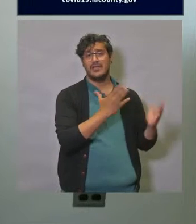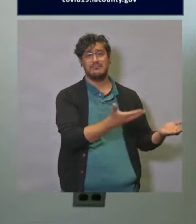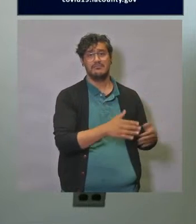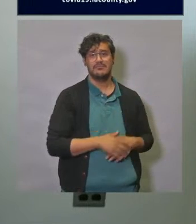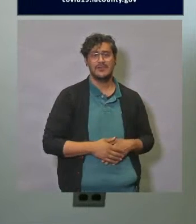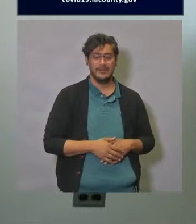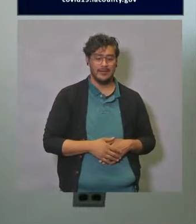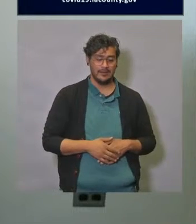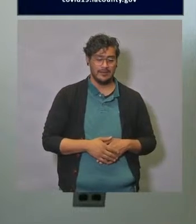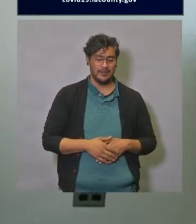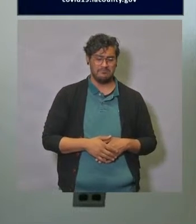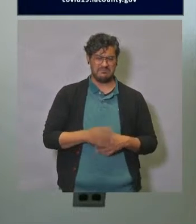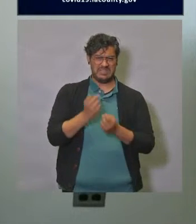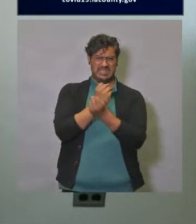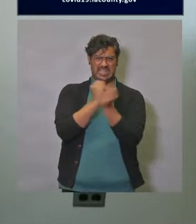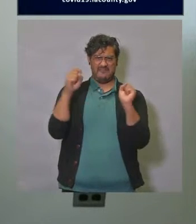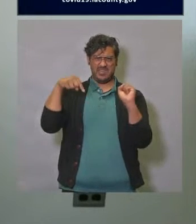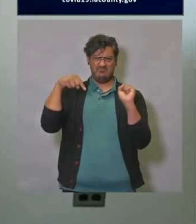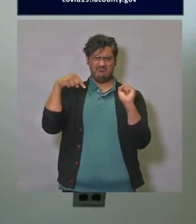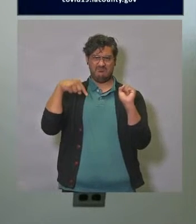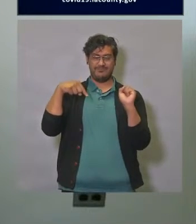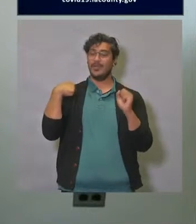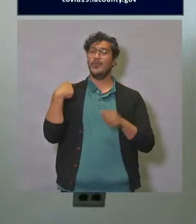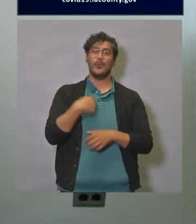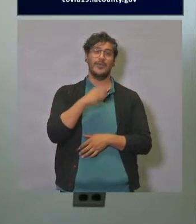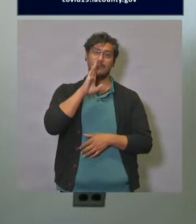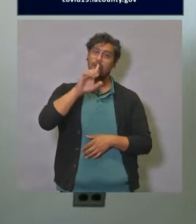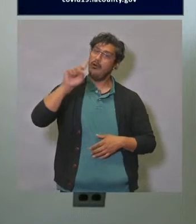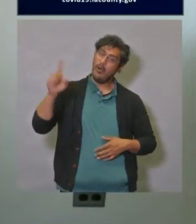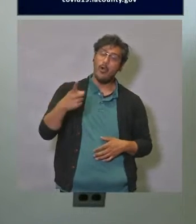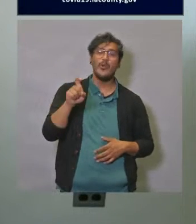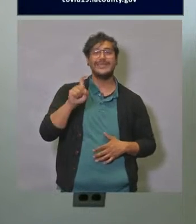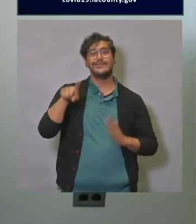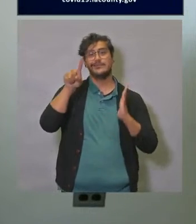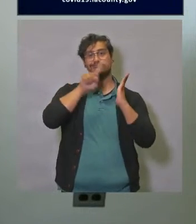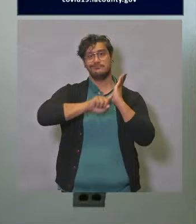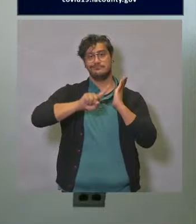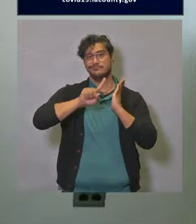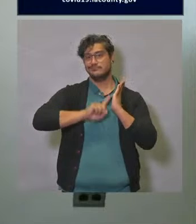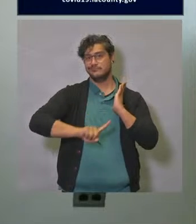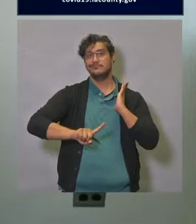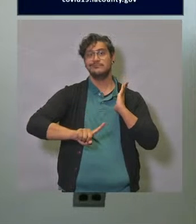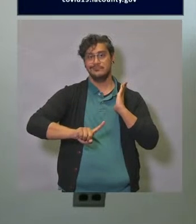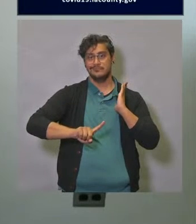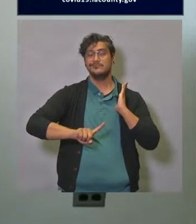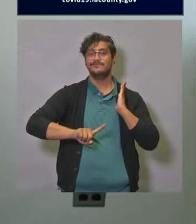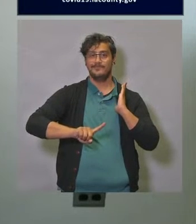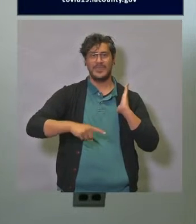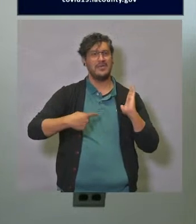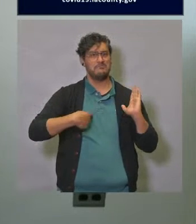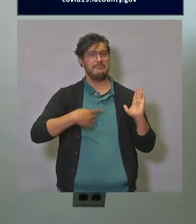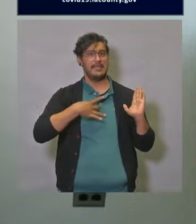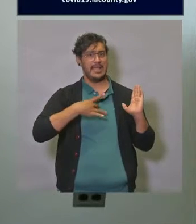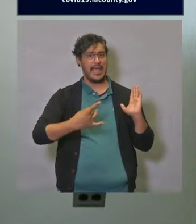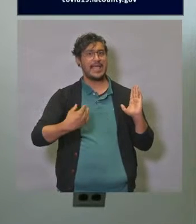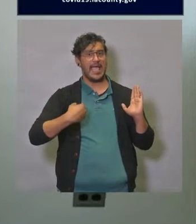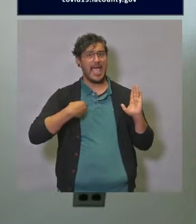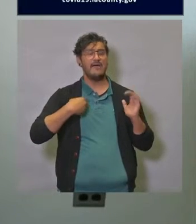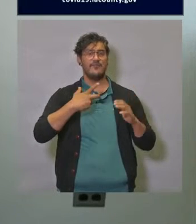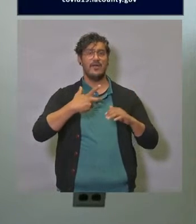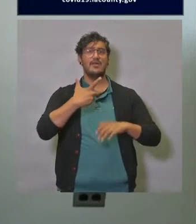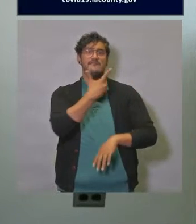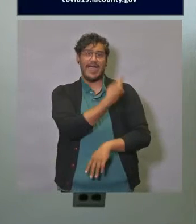around safety is one we're going to always have to revisit. And I like that we have a vaccine safety program